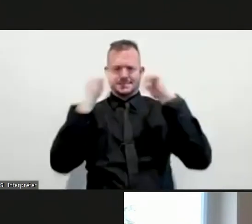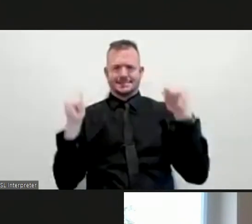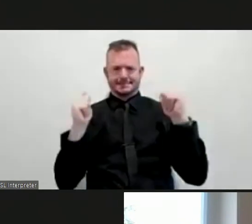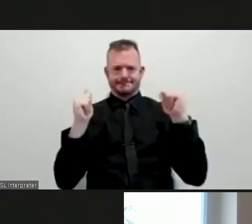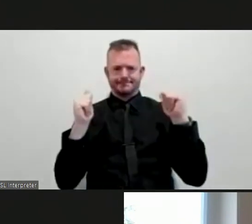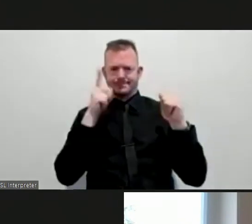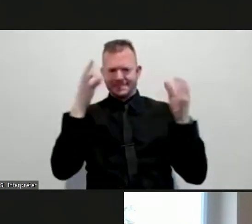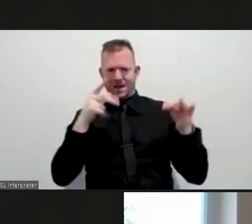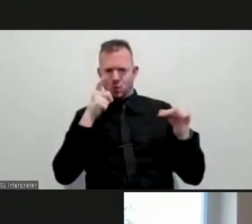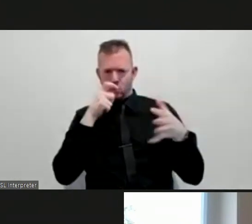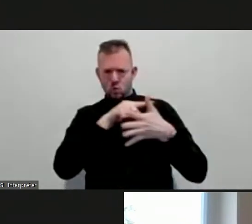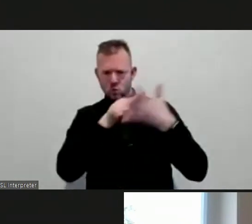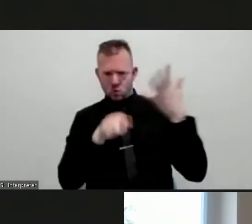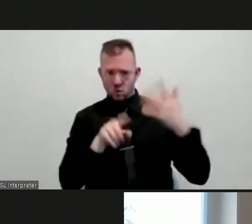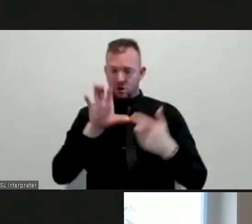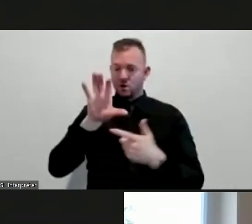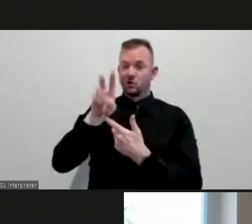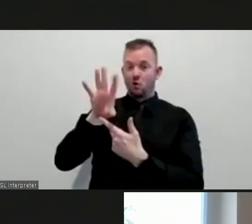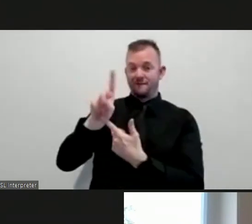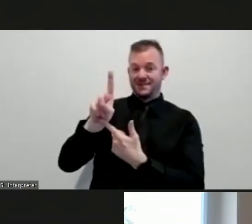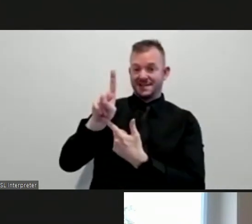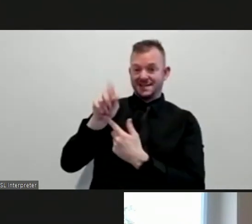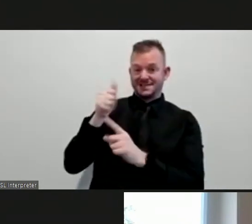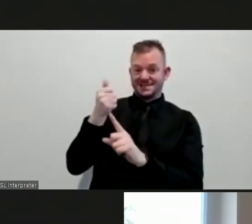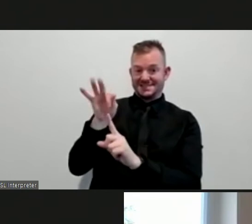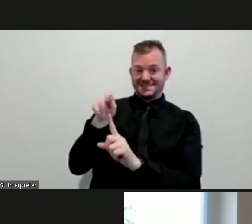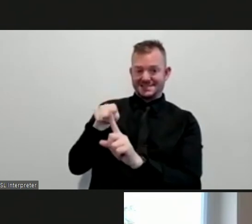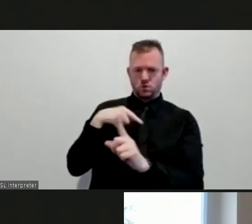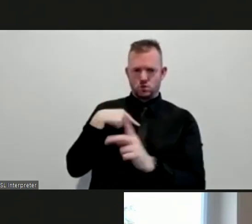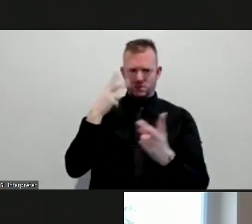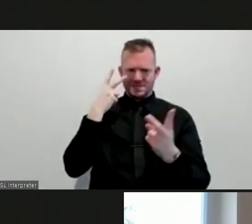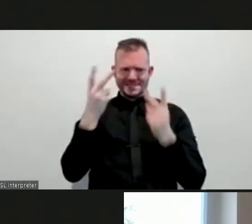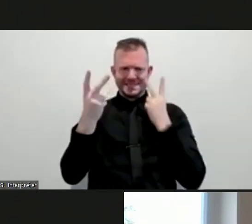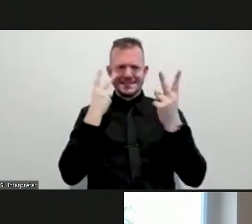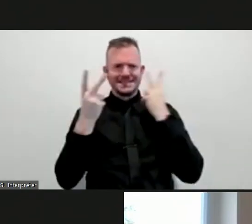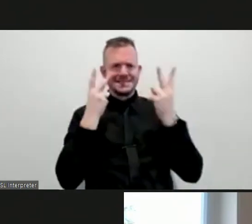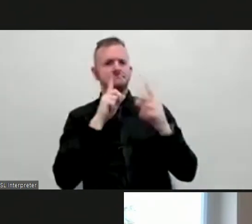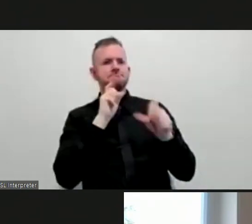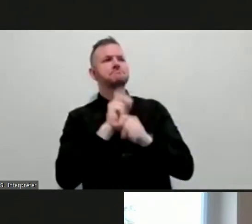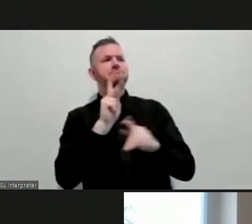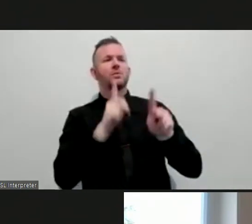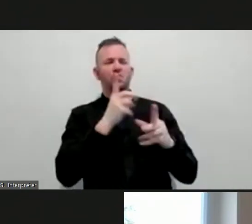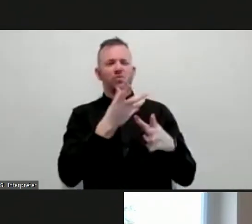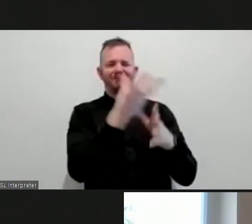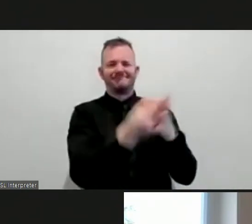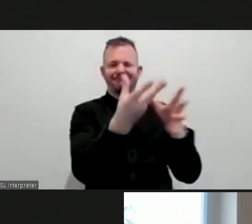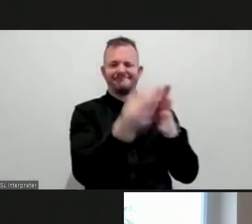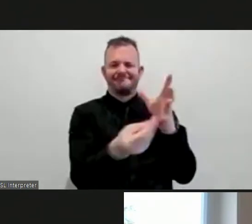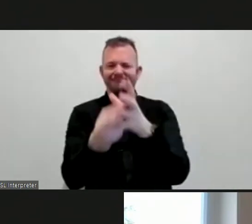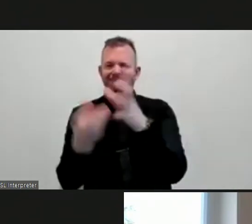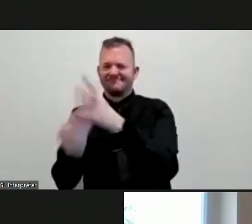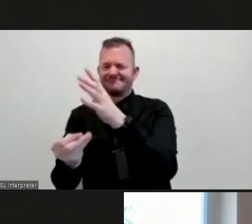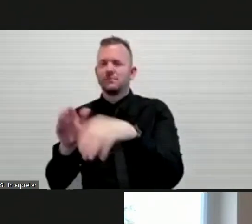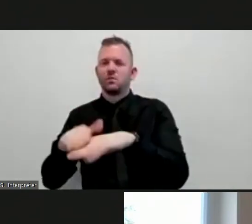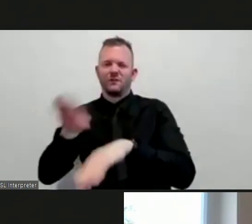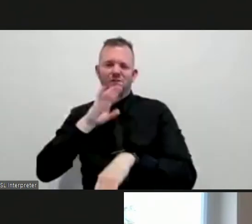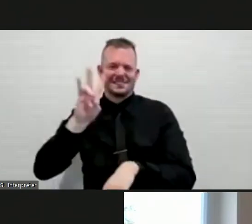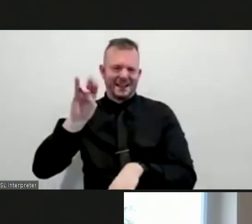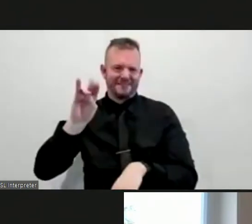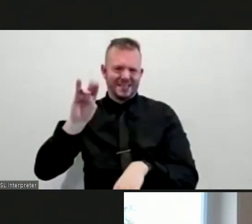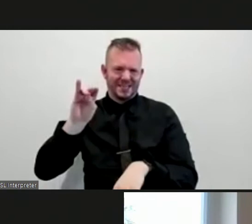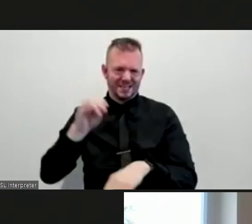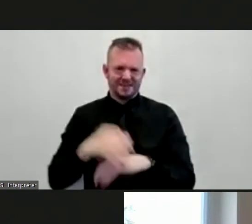fatalities are people 70 or over, whether they're experiencing homelessness or not, they're still